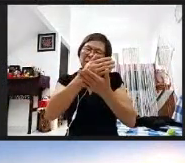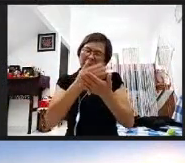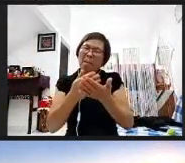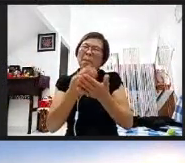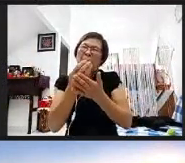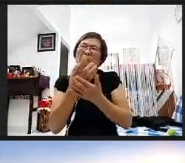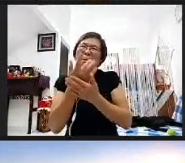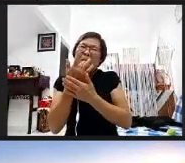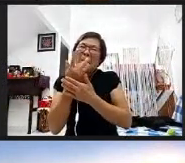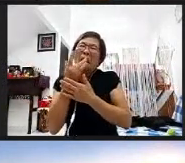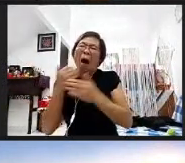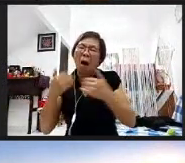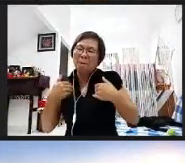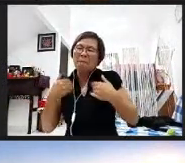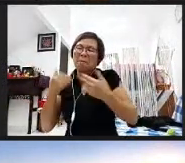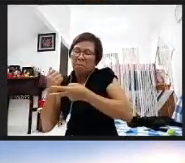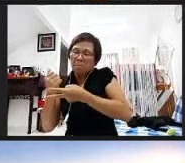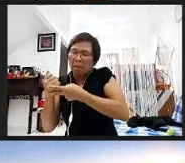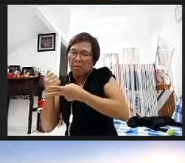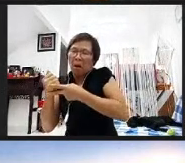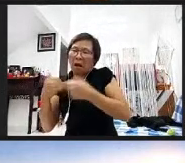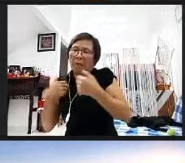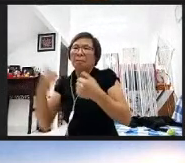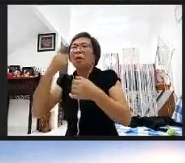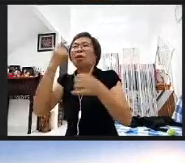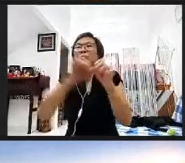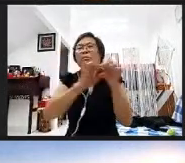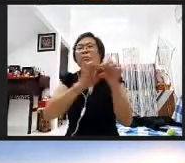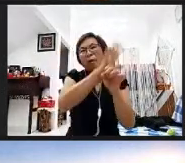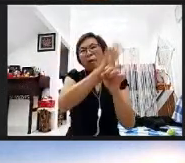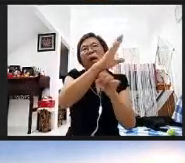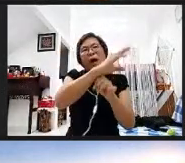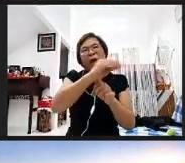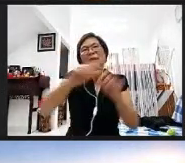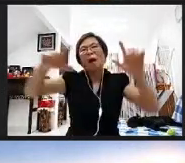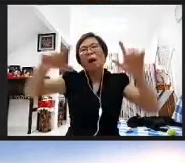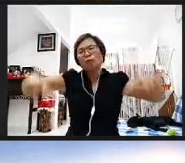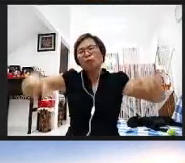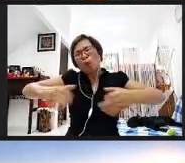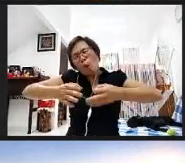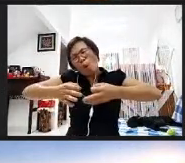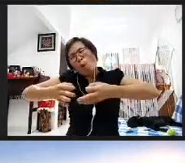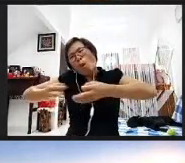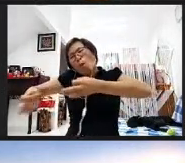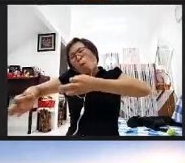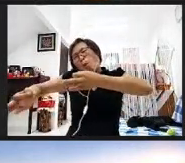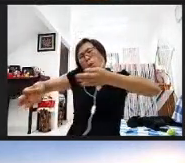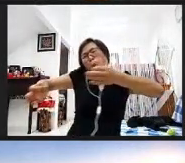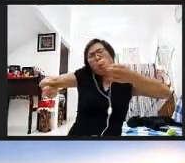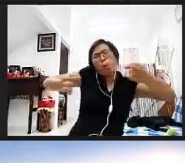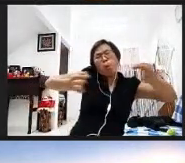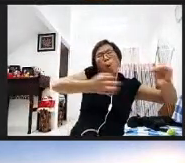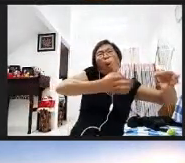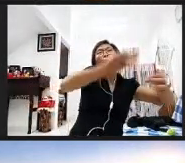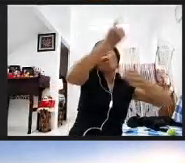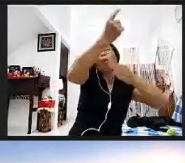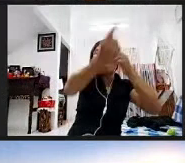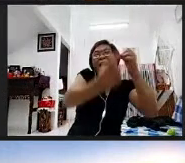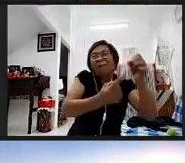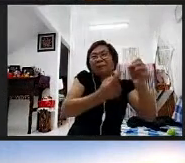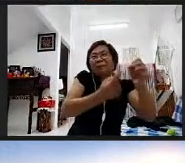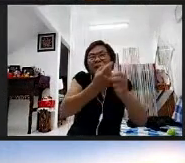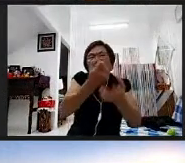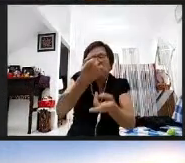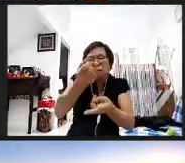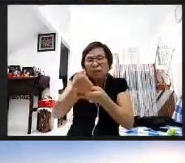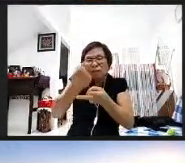some savings. But because the pandemic and the MCO dragged on for the entire year, very soon their savings were all dried